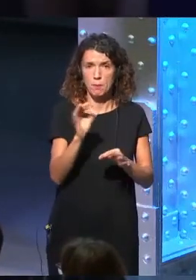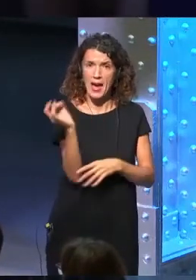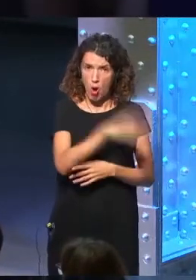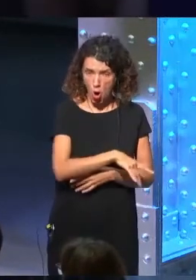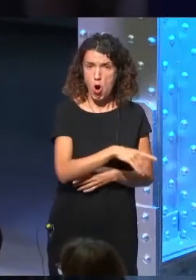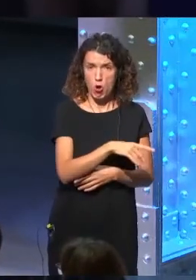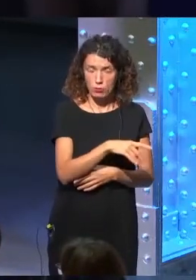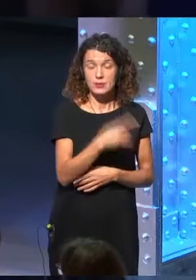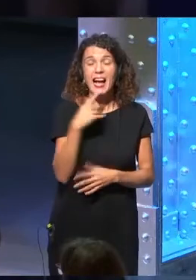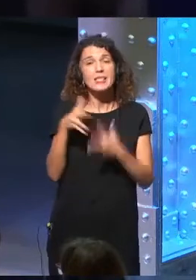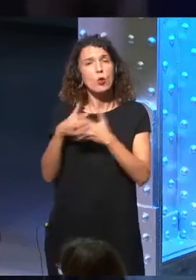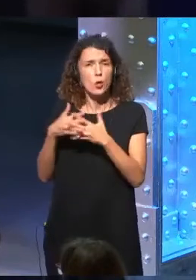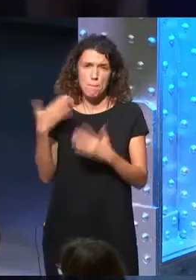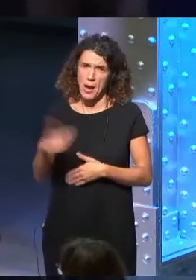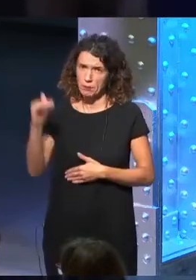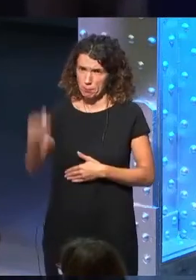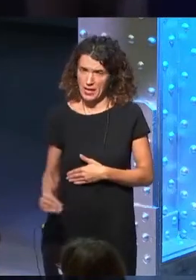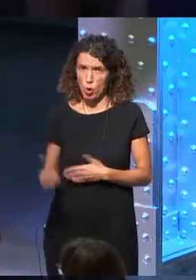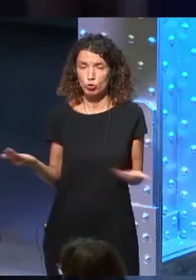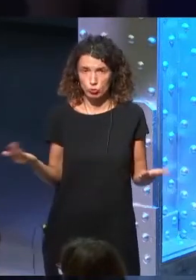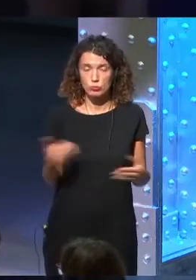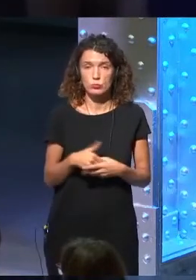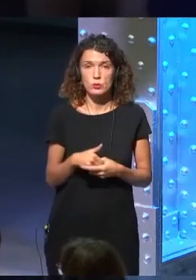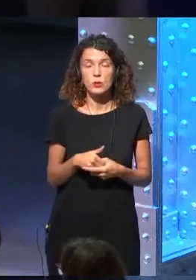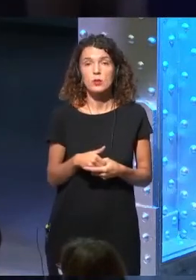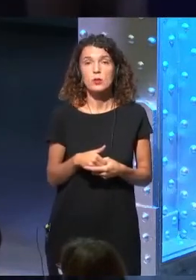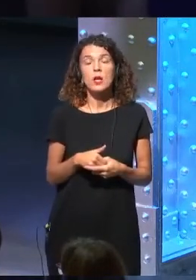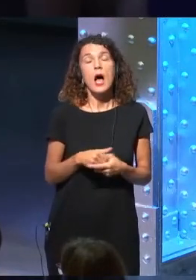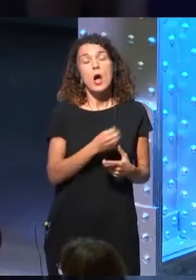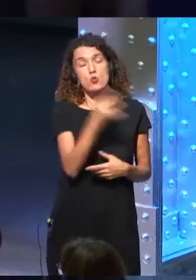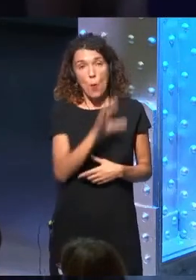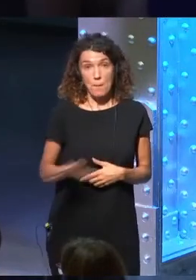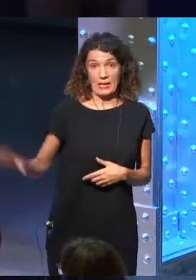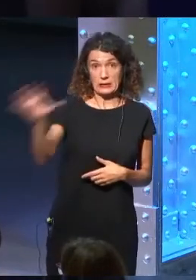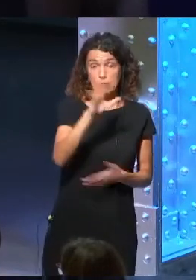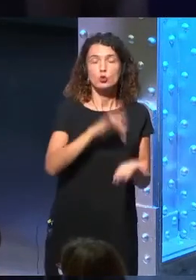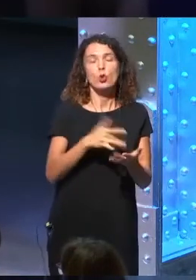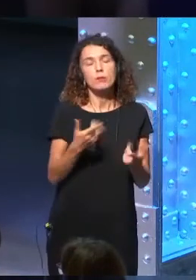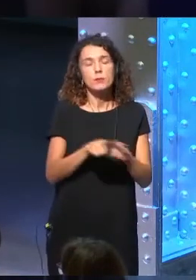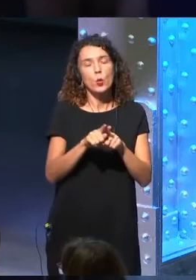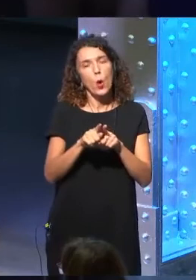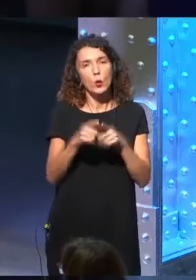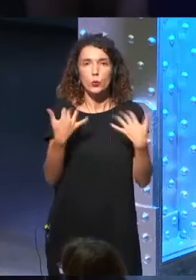margin. And in some of those countries where there is a large female